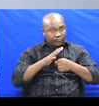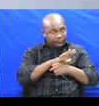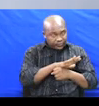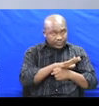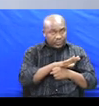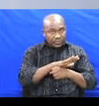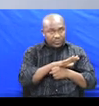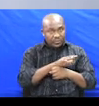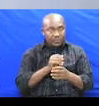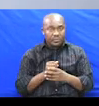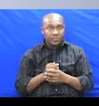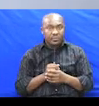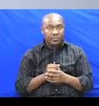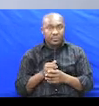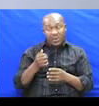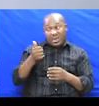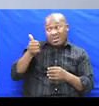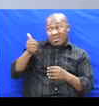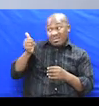order to fulfill